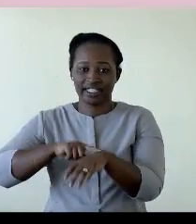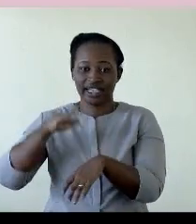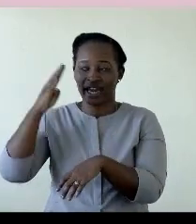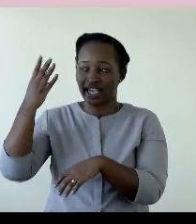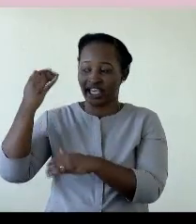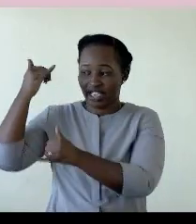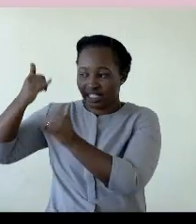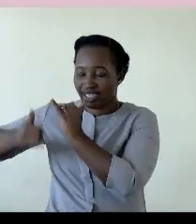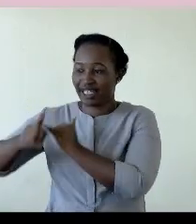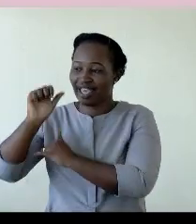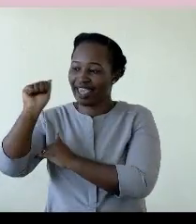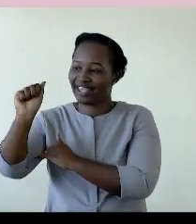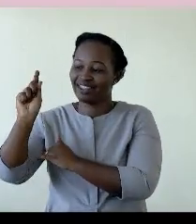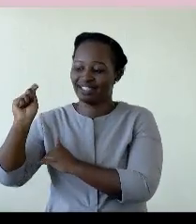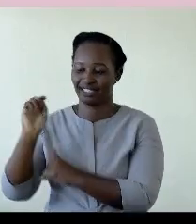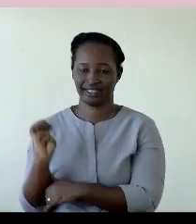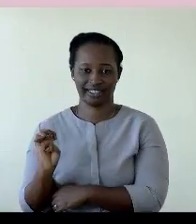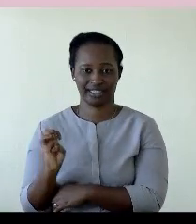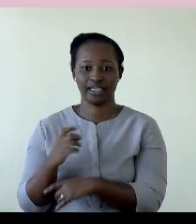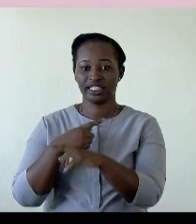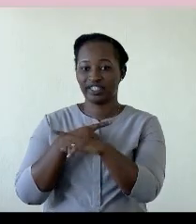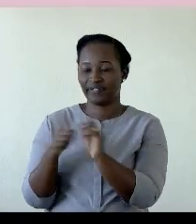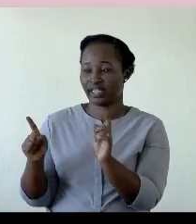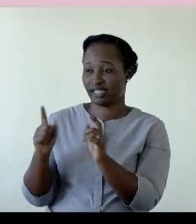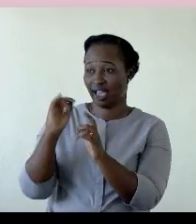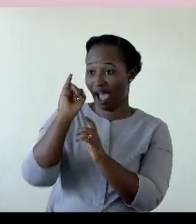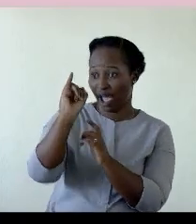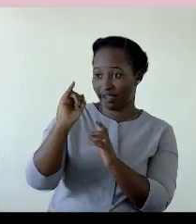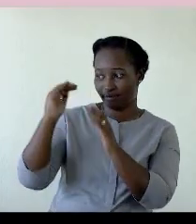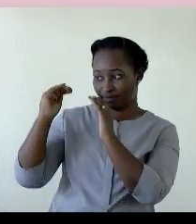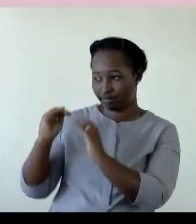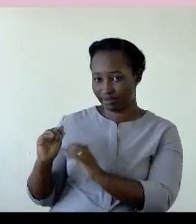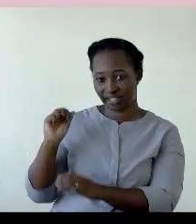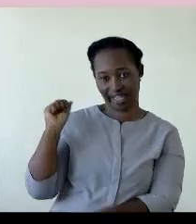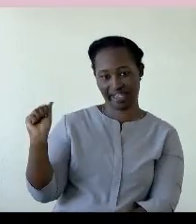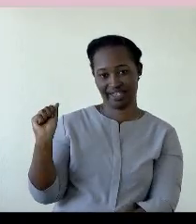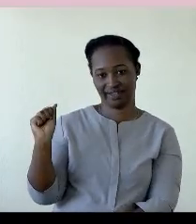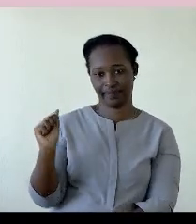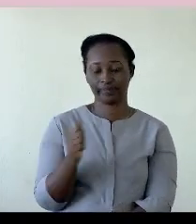on I and on A. So if I have